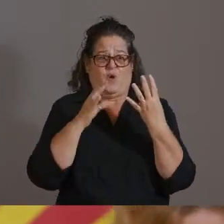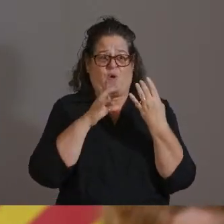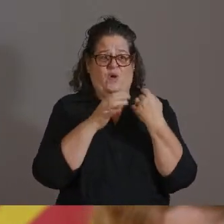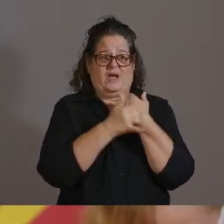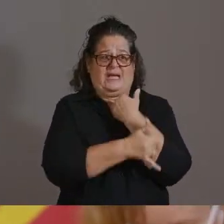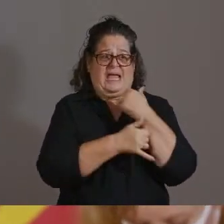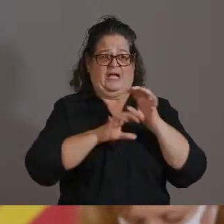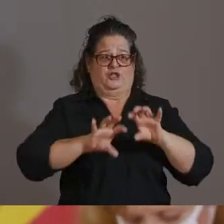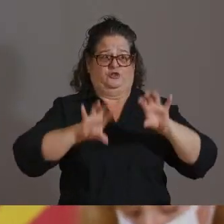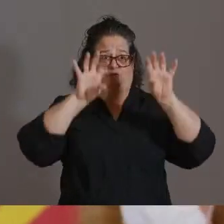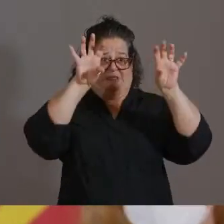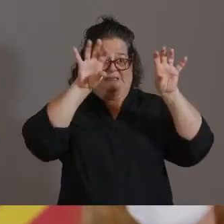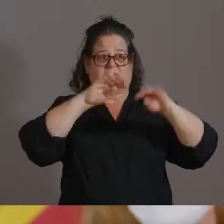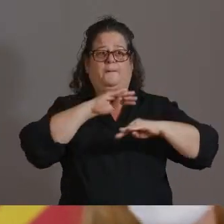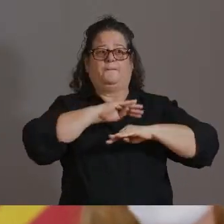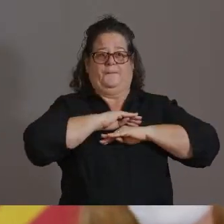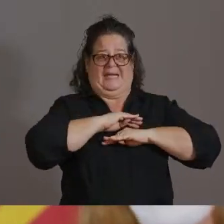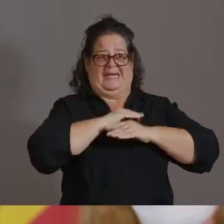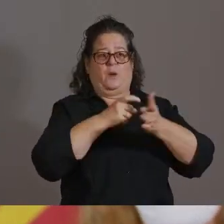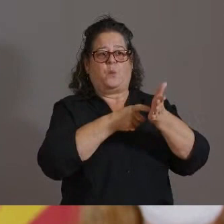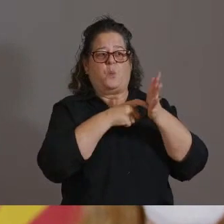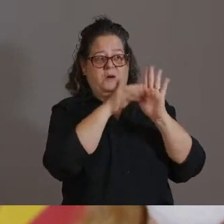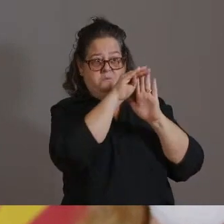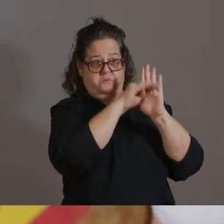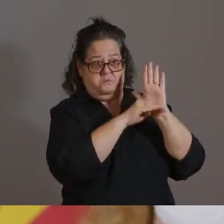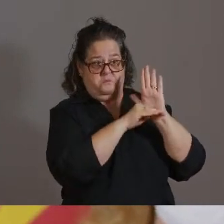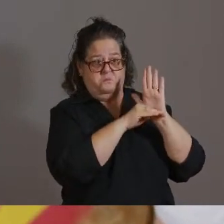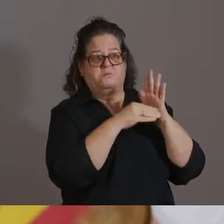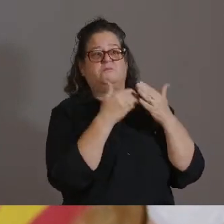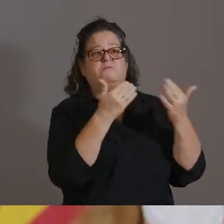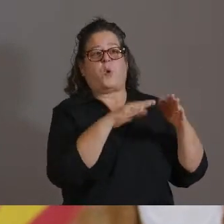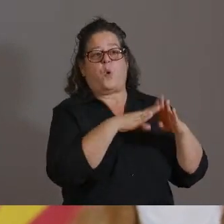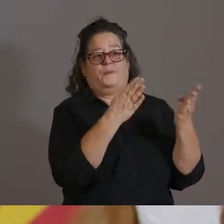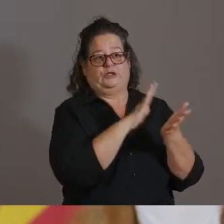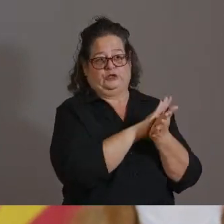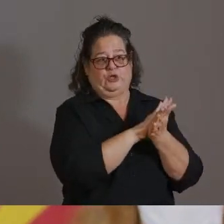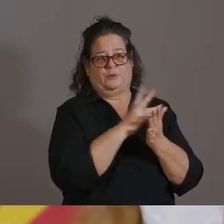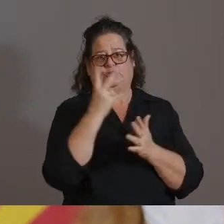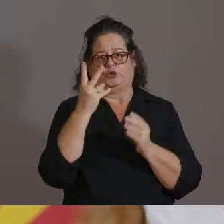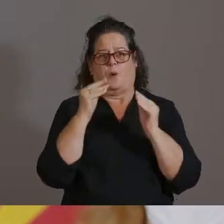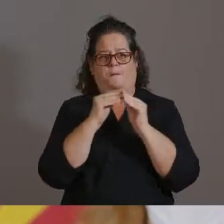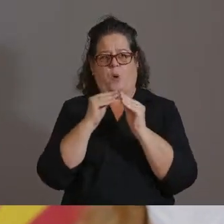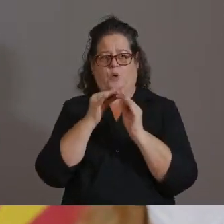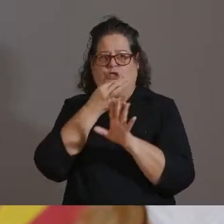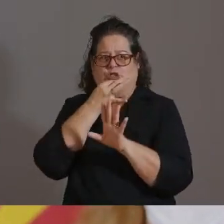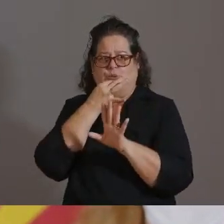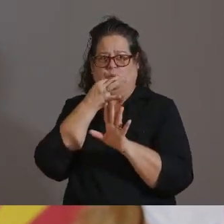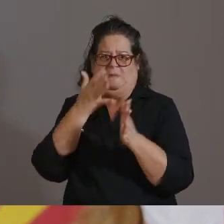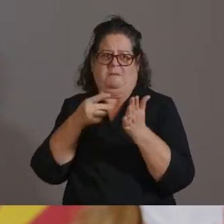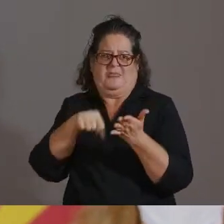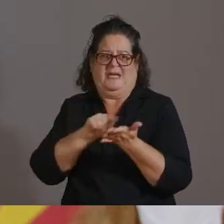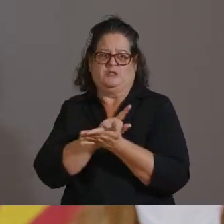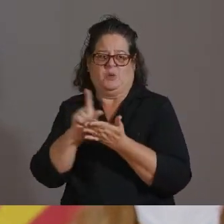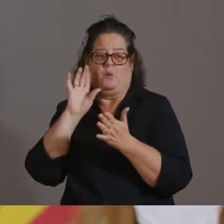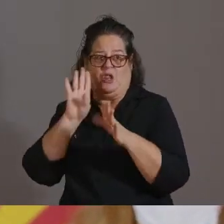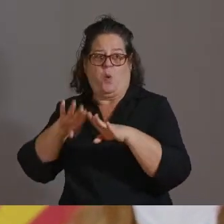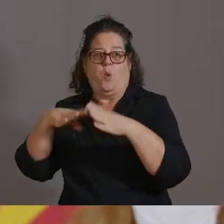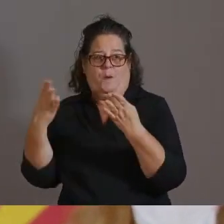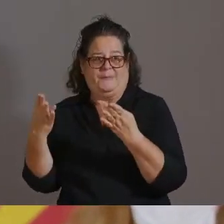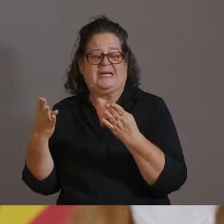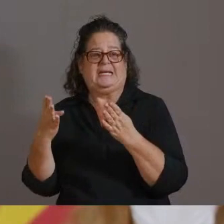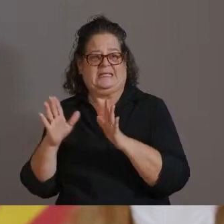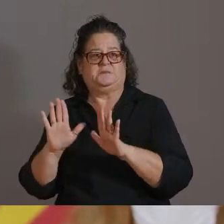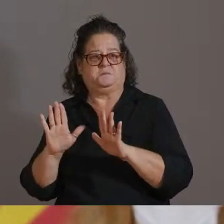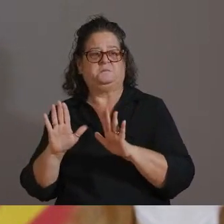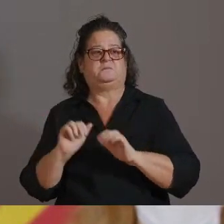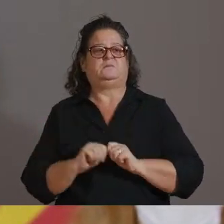possibly reopen. It's up to them. Maybe 2 more counties are expected later this week. However, at the same time, it looks like too that more and more